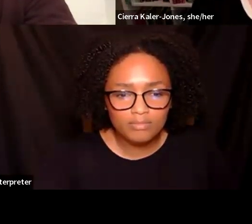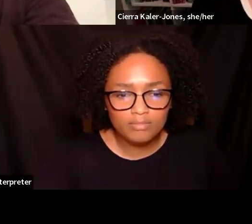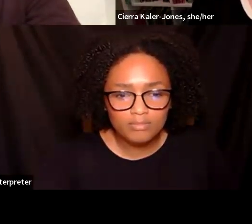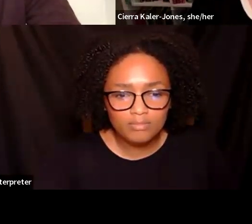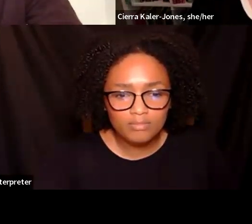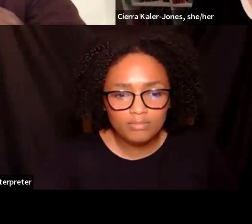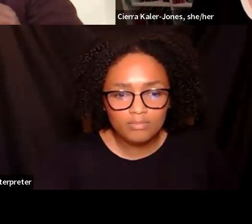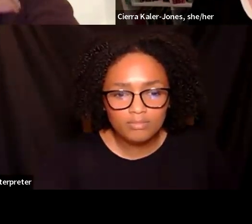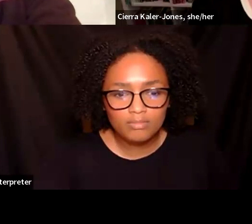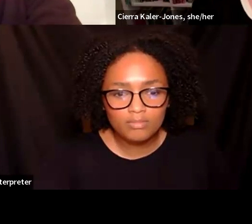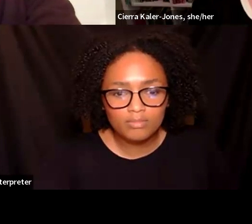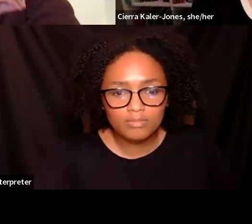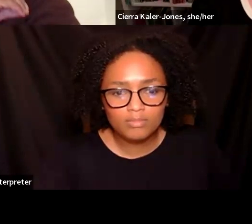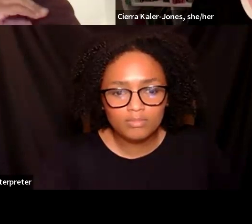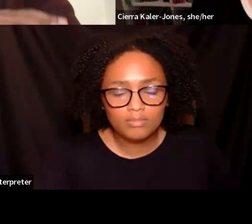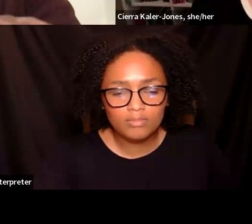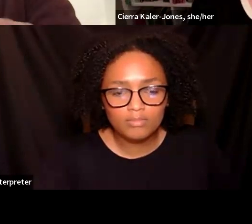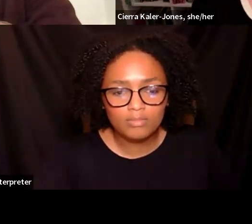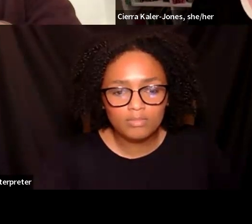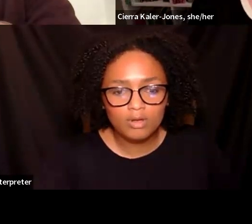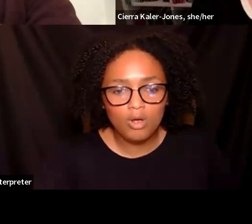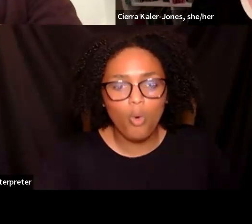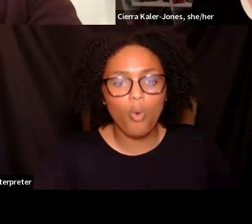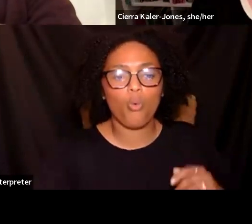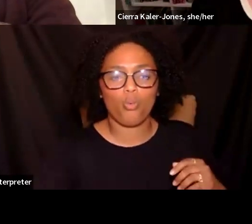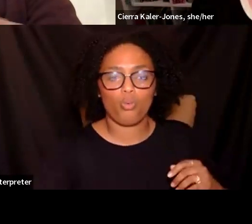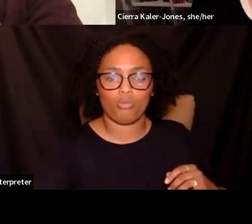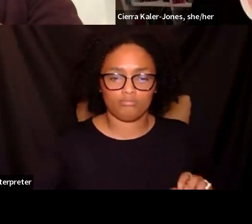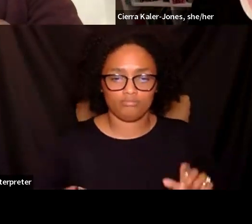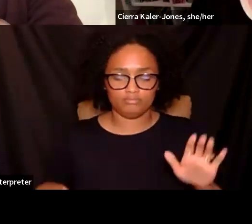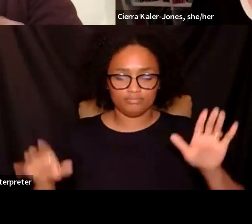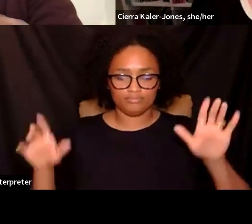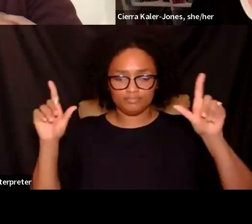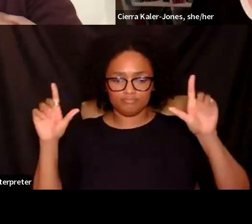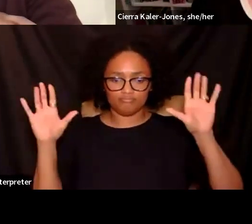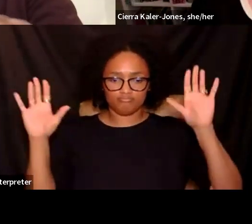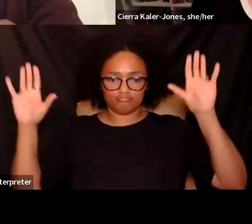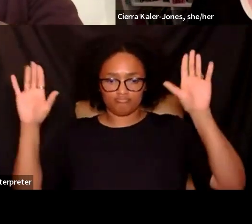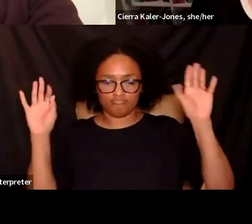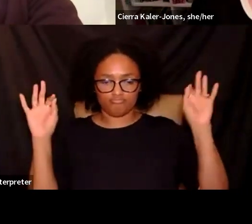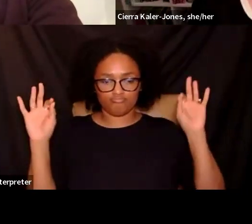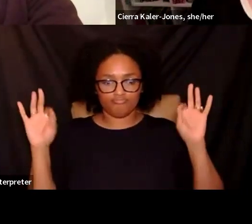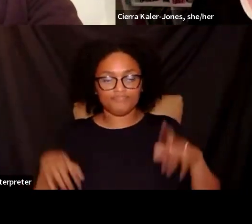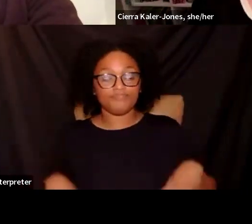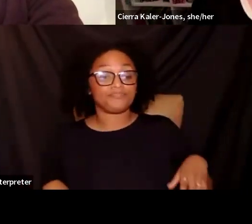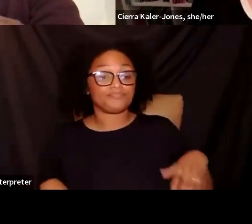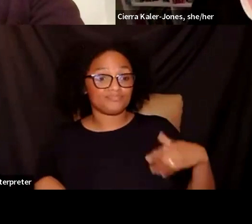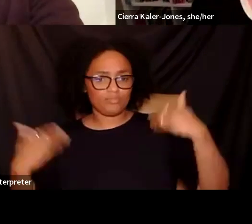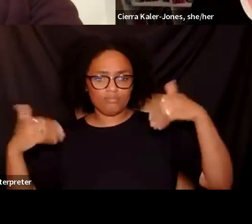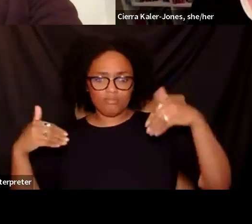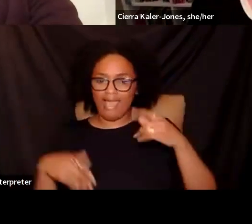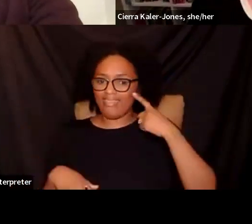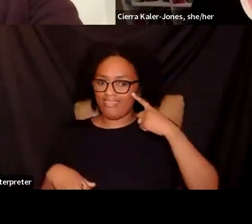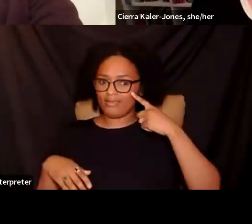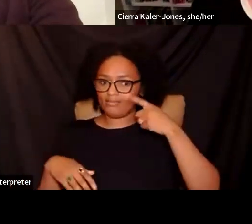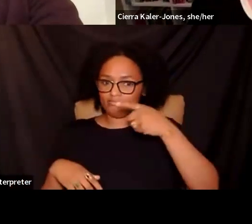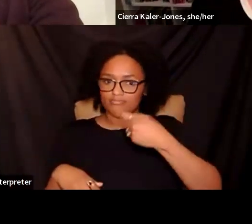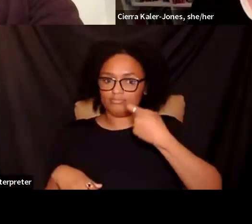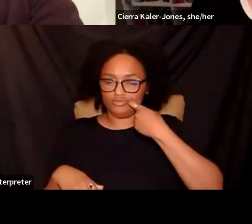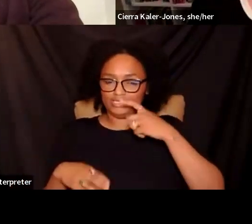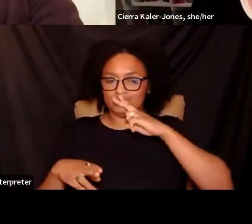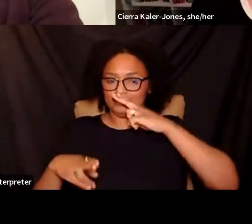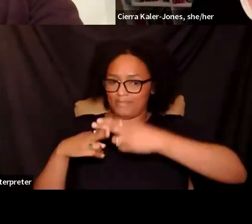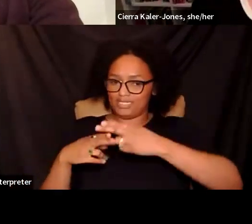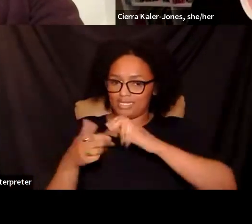there. Sorry, Jesse, because I think it helps illustrate, how important these organizations were. Is when we just think,